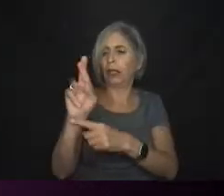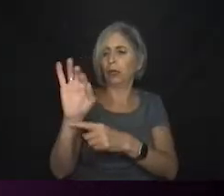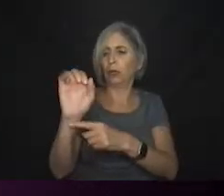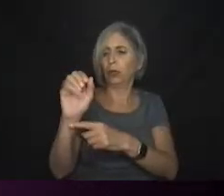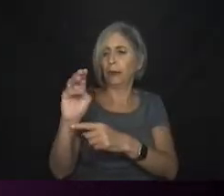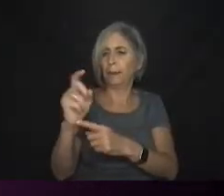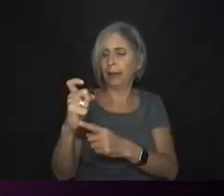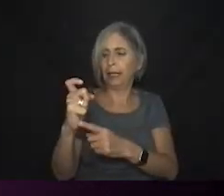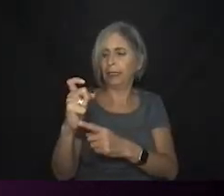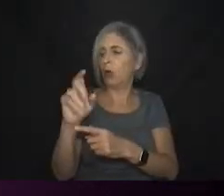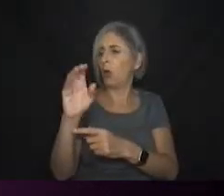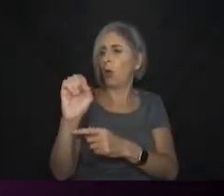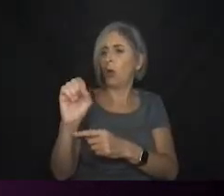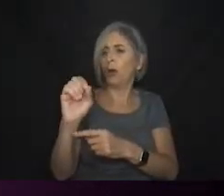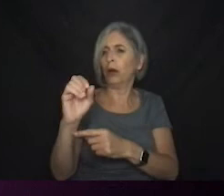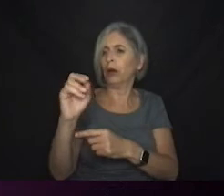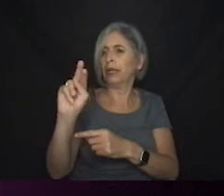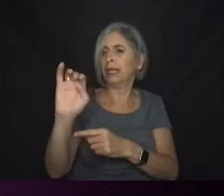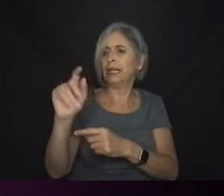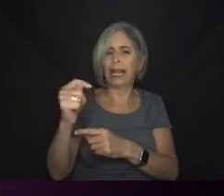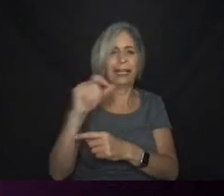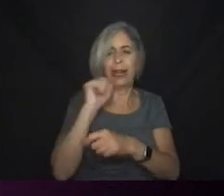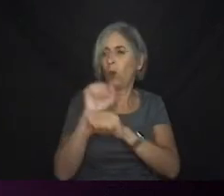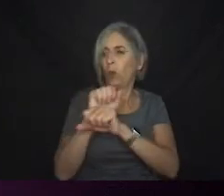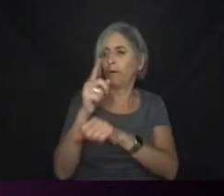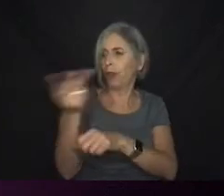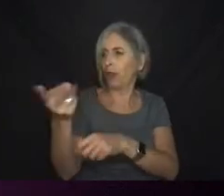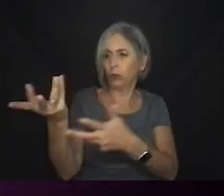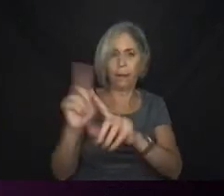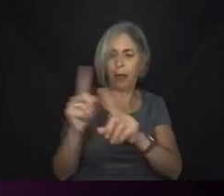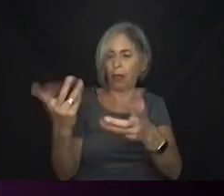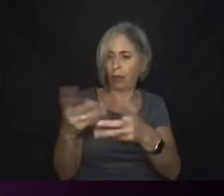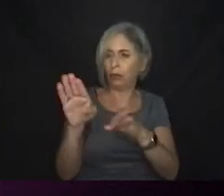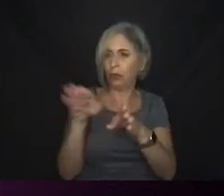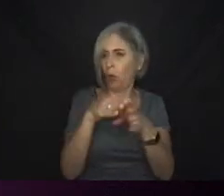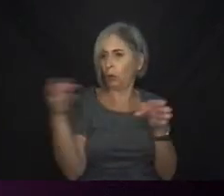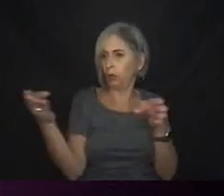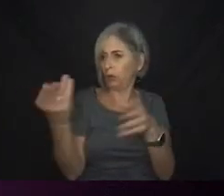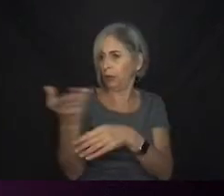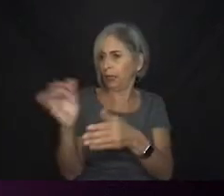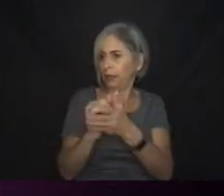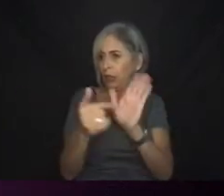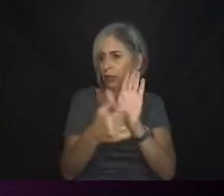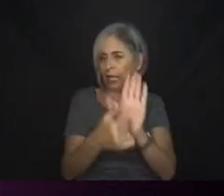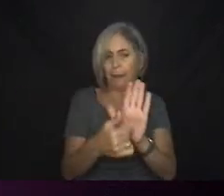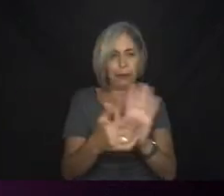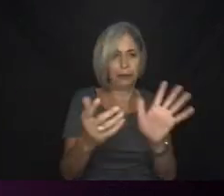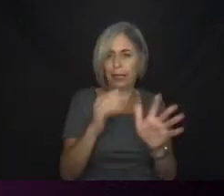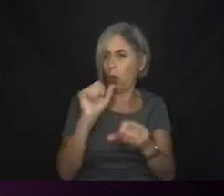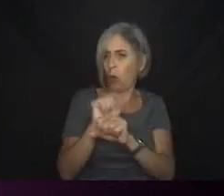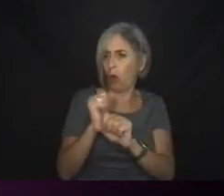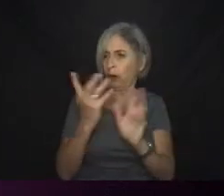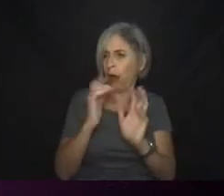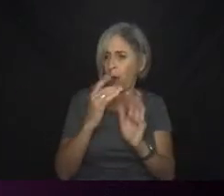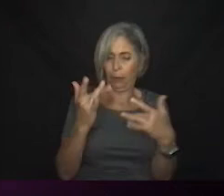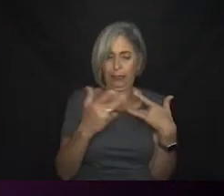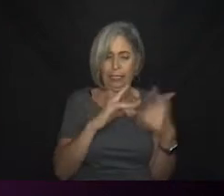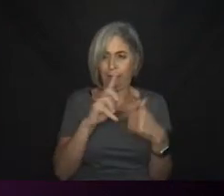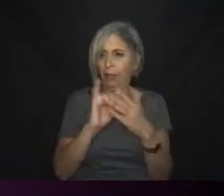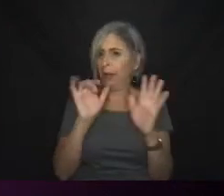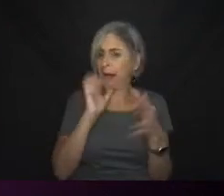Next. By the way, I don't work for any of these companies. I'm not trying to pitch you or sell you anything. These are just open source things that are examples. Okay, I want to be very sensitive to